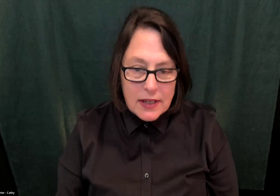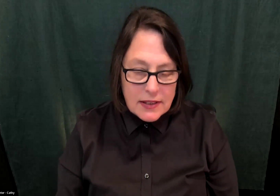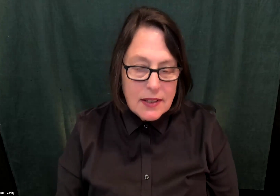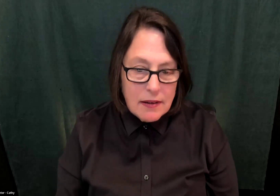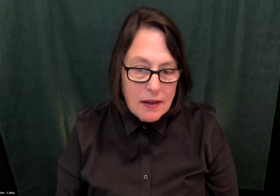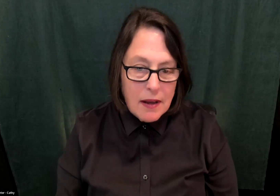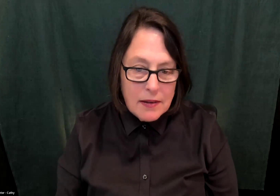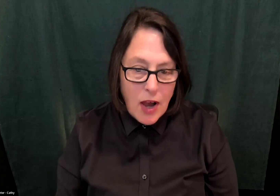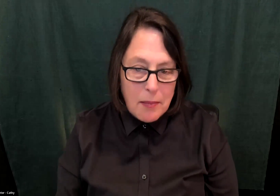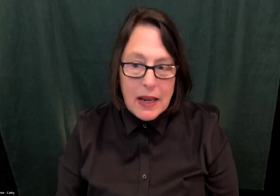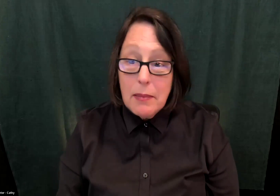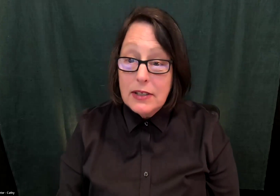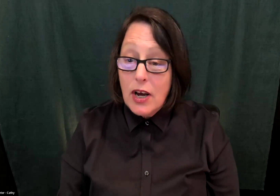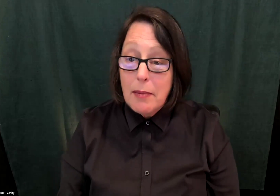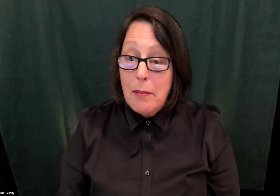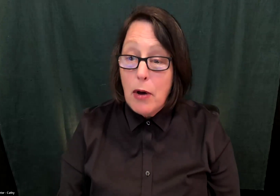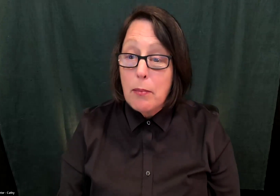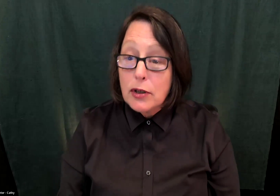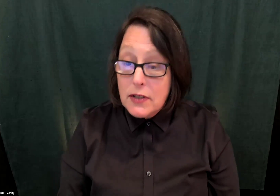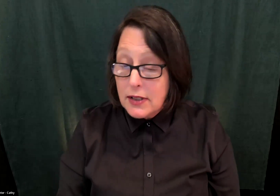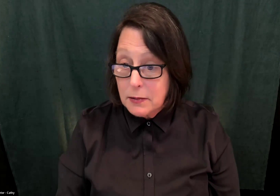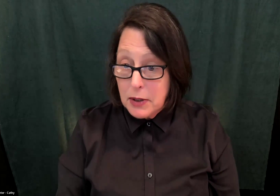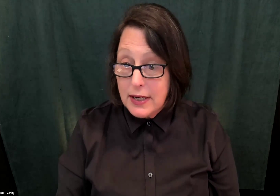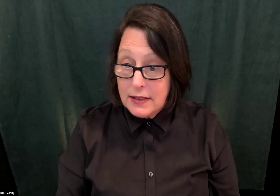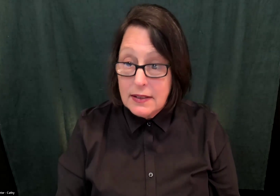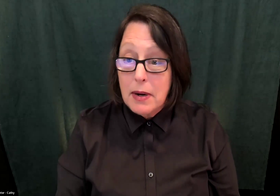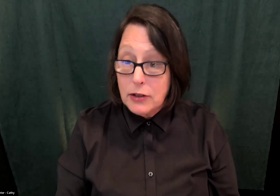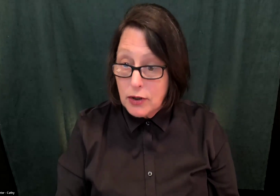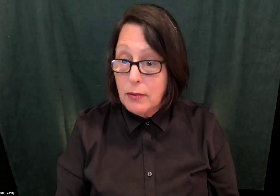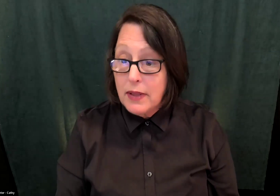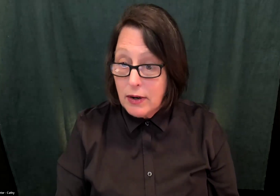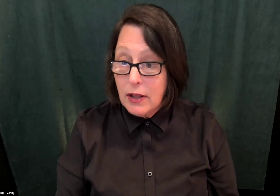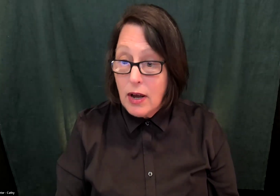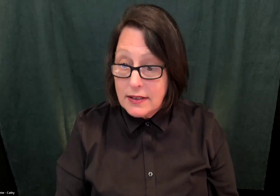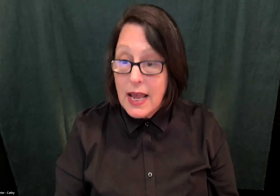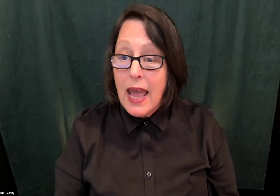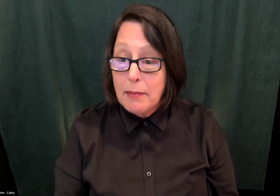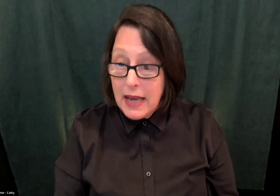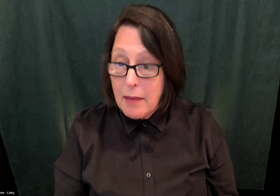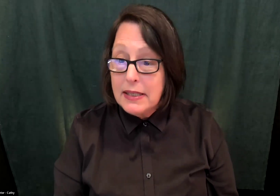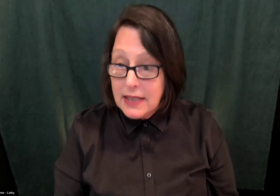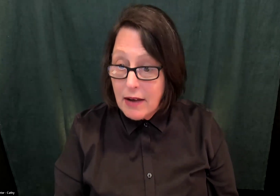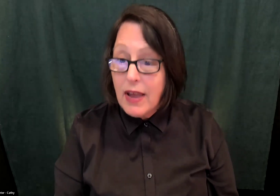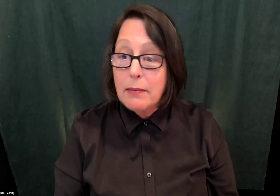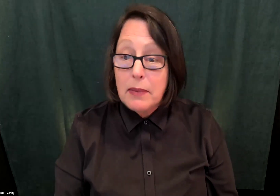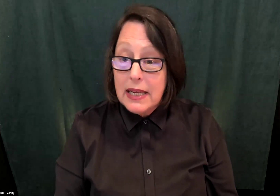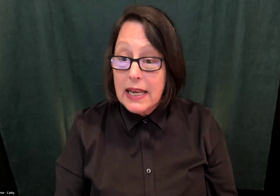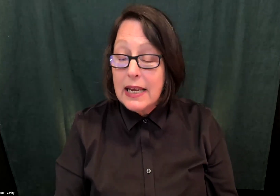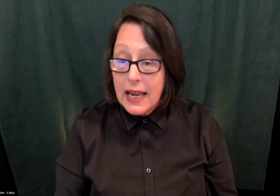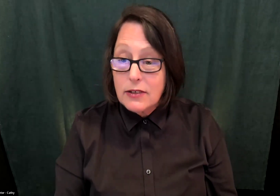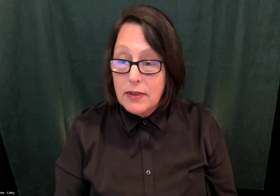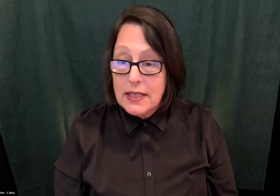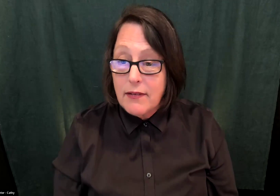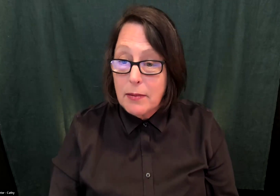a different topic. I'm going to talk about my own personal experience and my journey with hearing loss and becoming deaf and